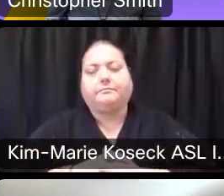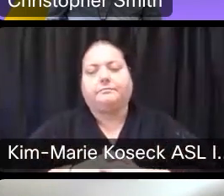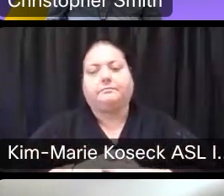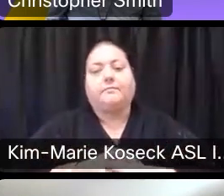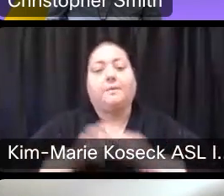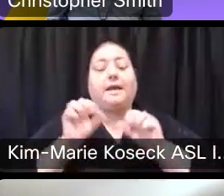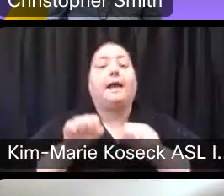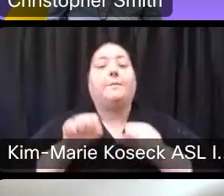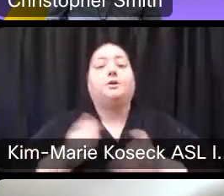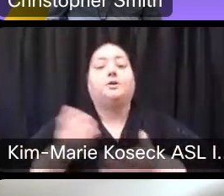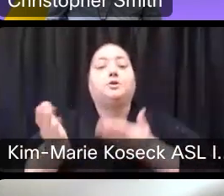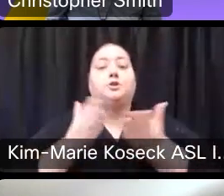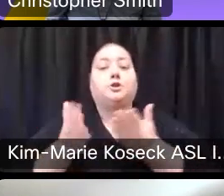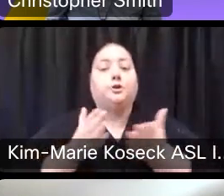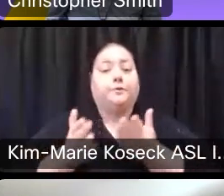being able to serve